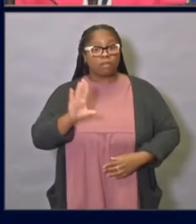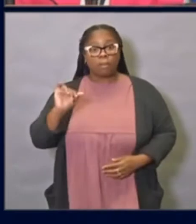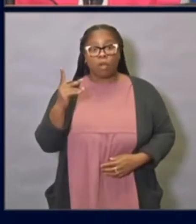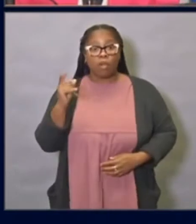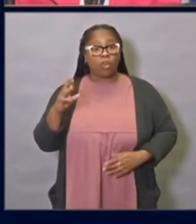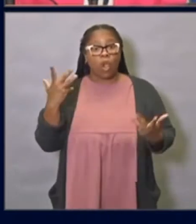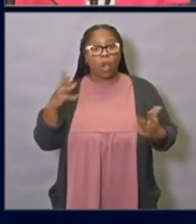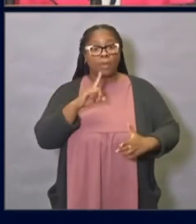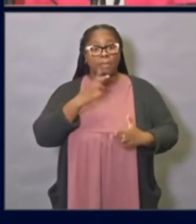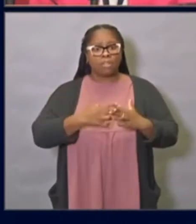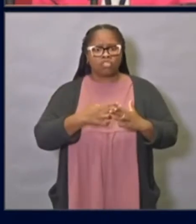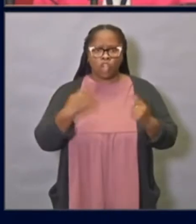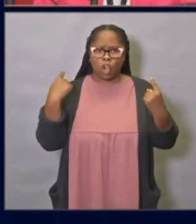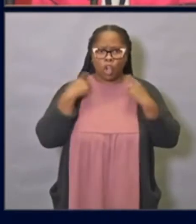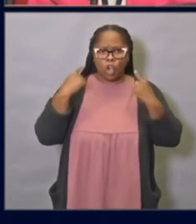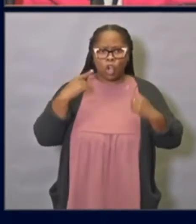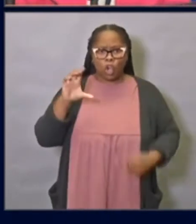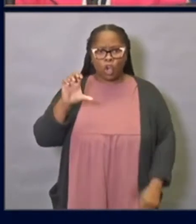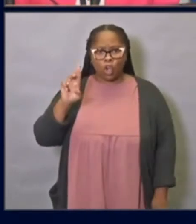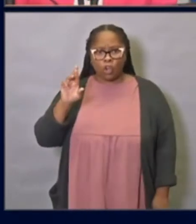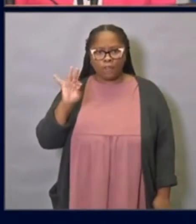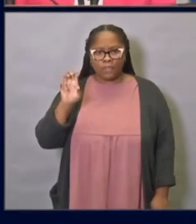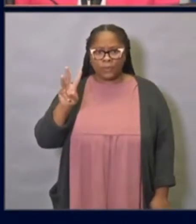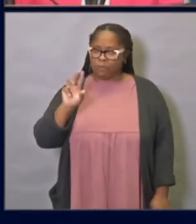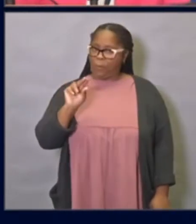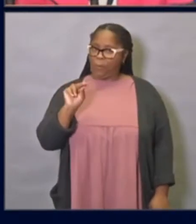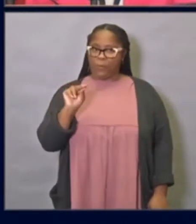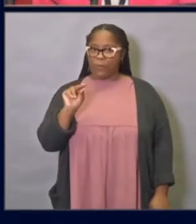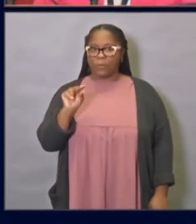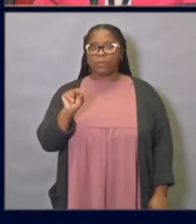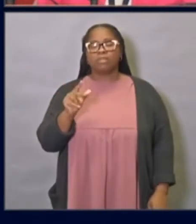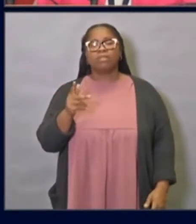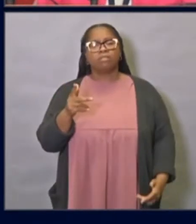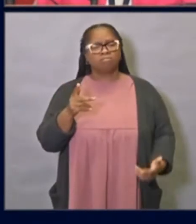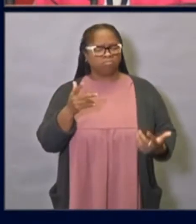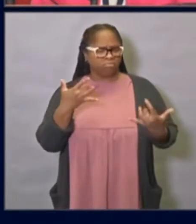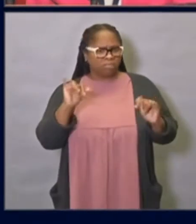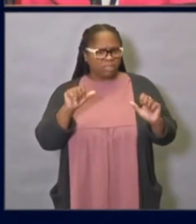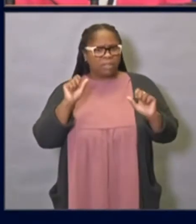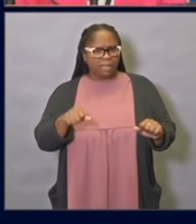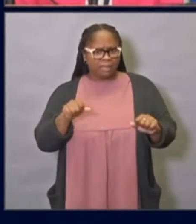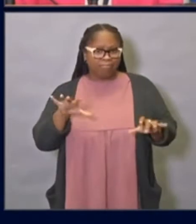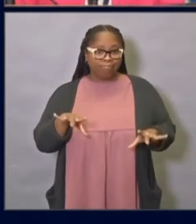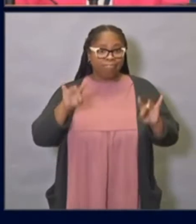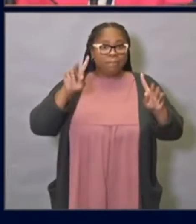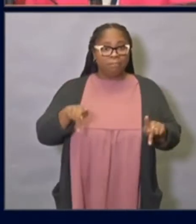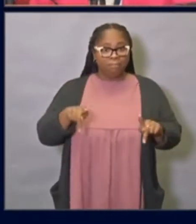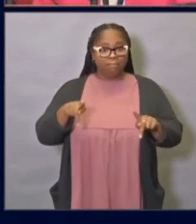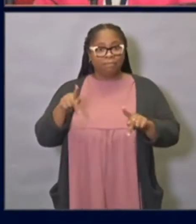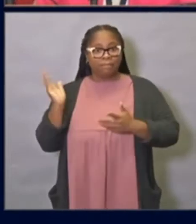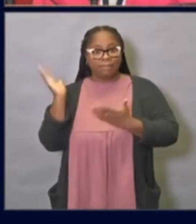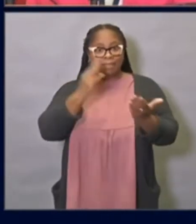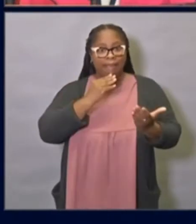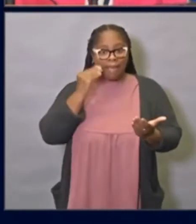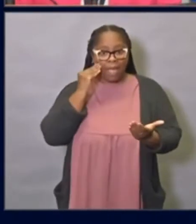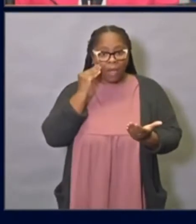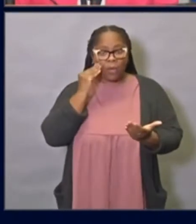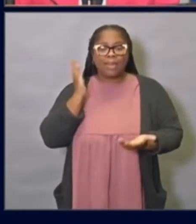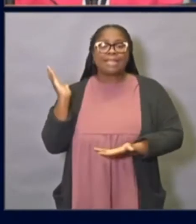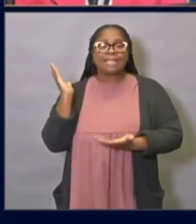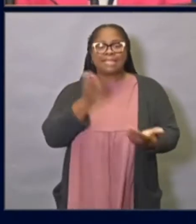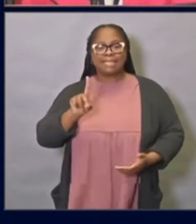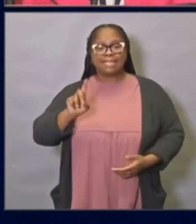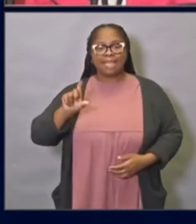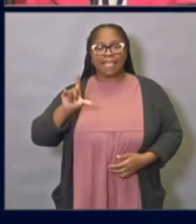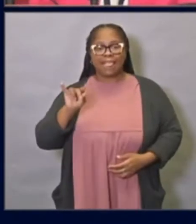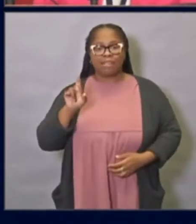curfew, and all of these sites will be able to continue with pickup, takeout, and delivery services after 10